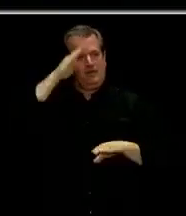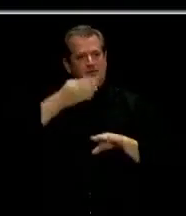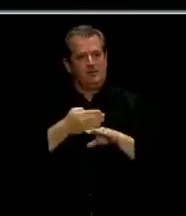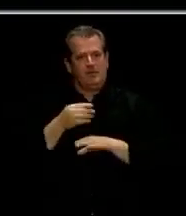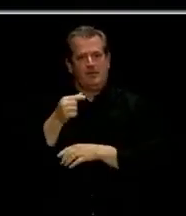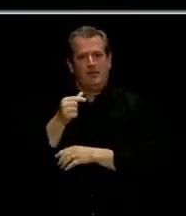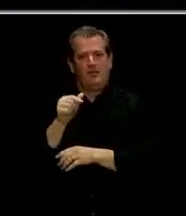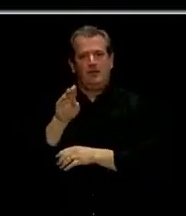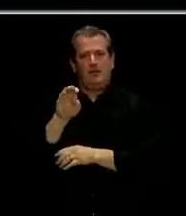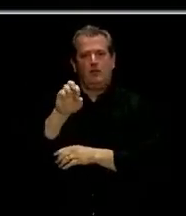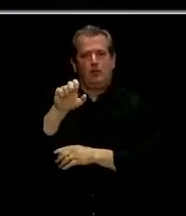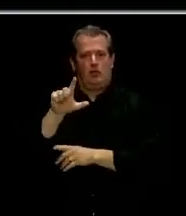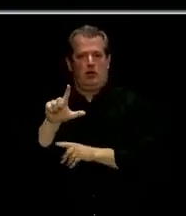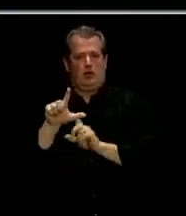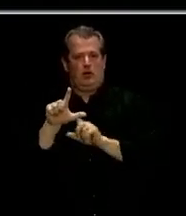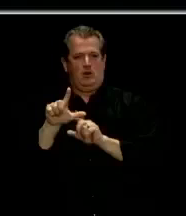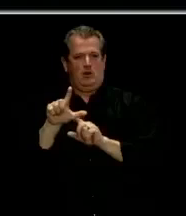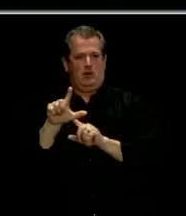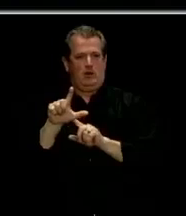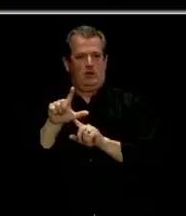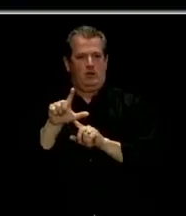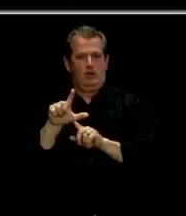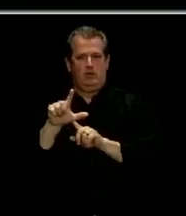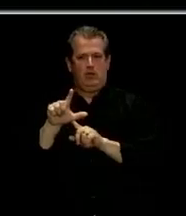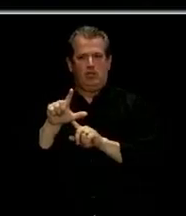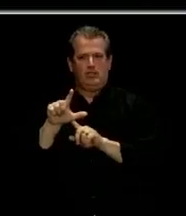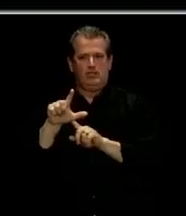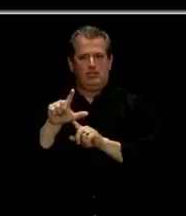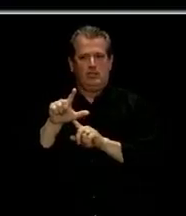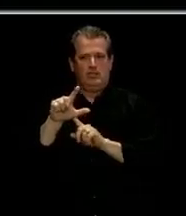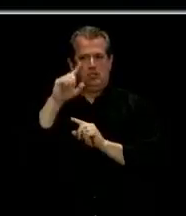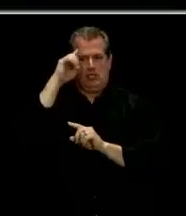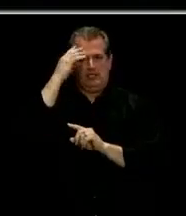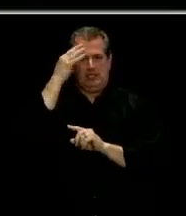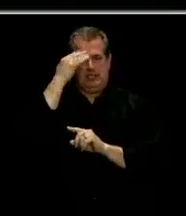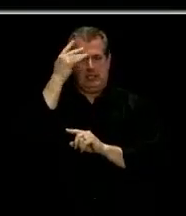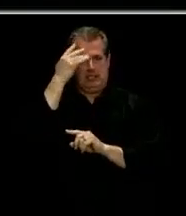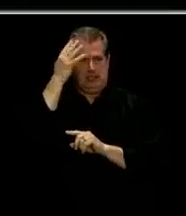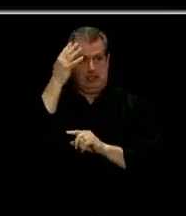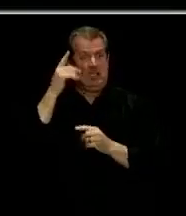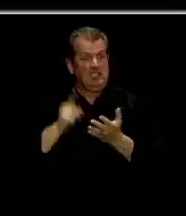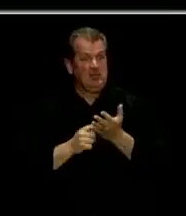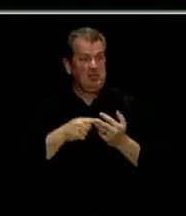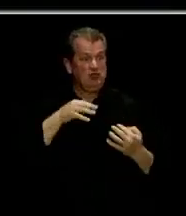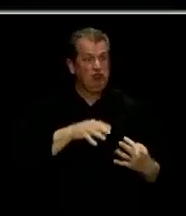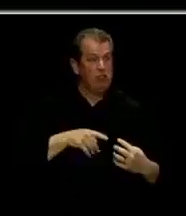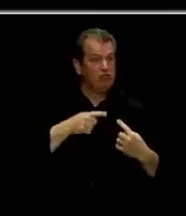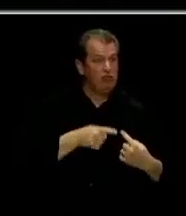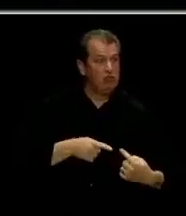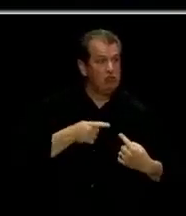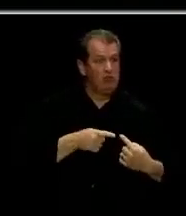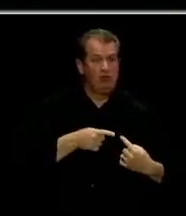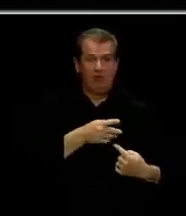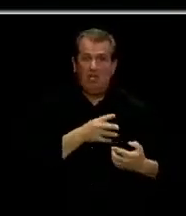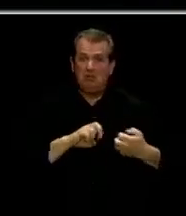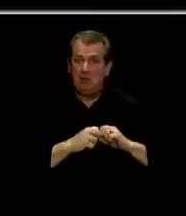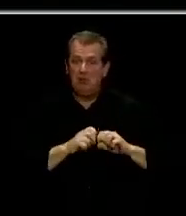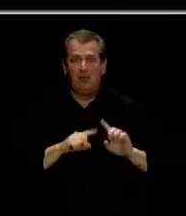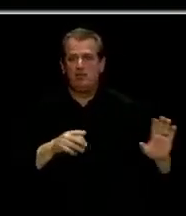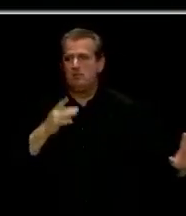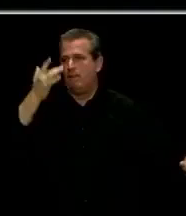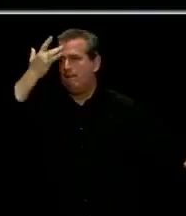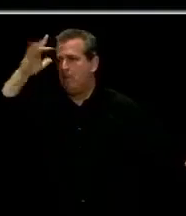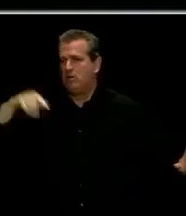gifted, he is brilliant, but he's autistic. There are things that he struggles with, and there are things that, frankly, blow my